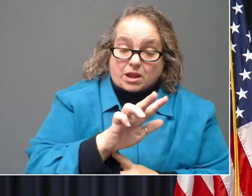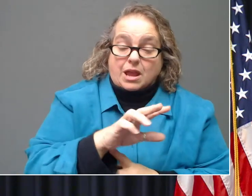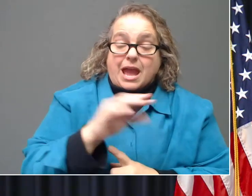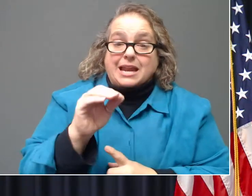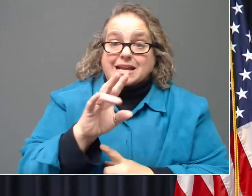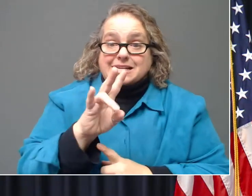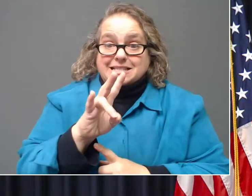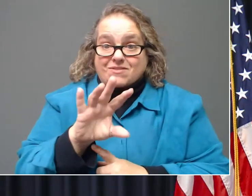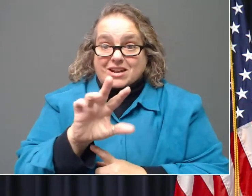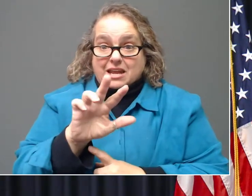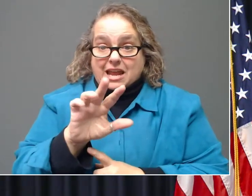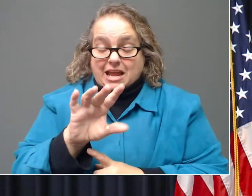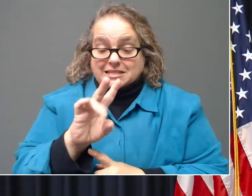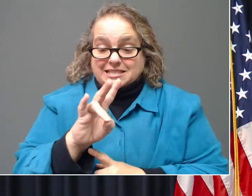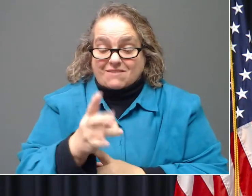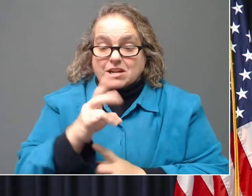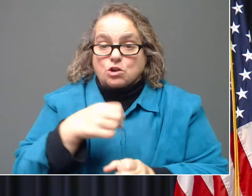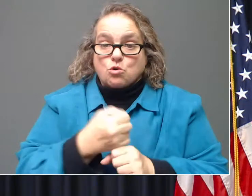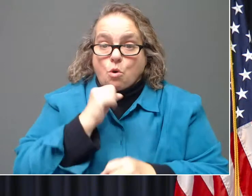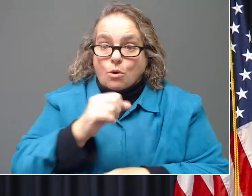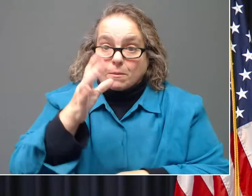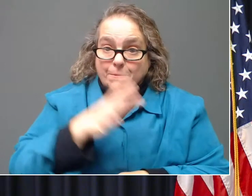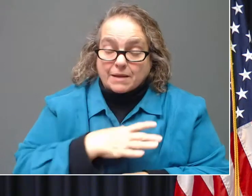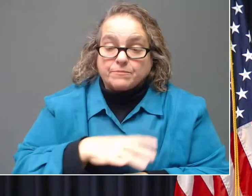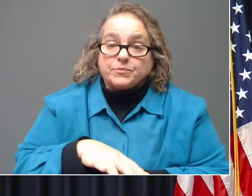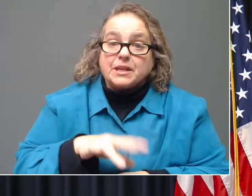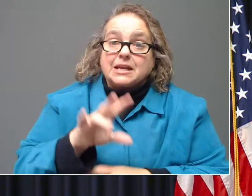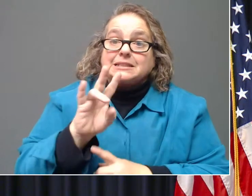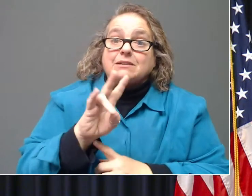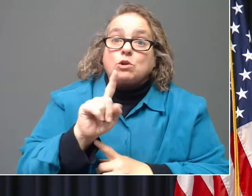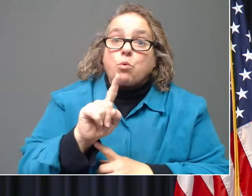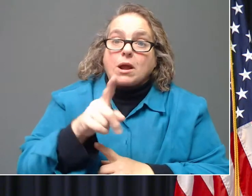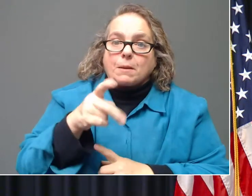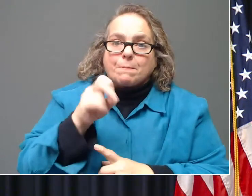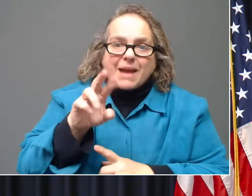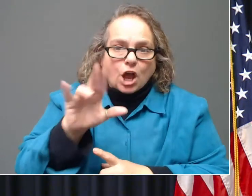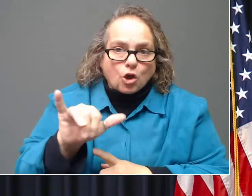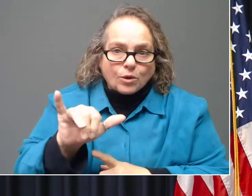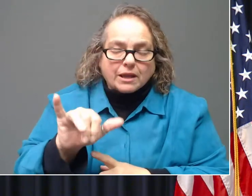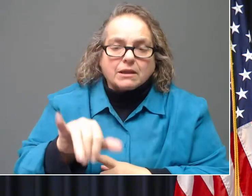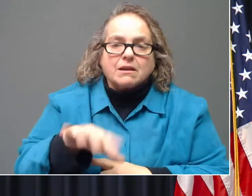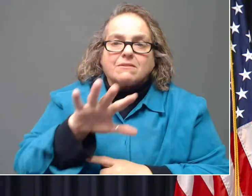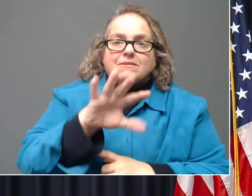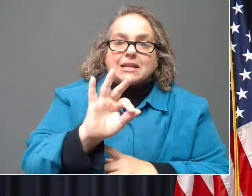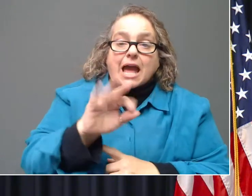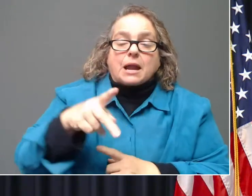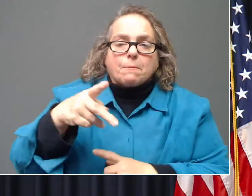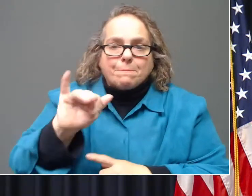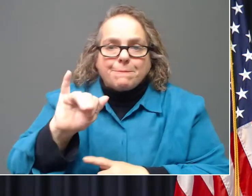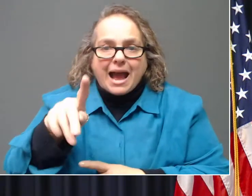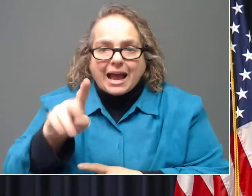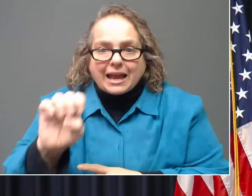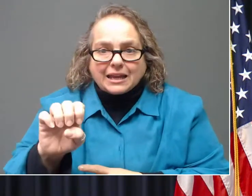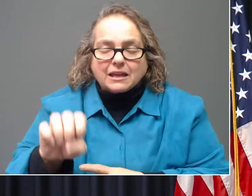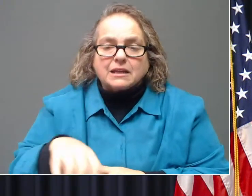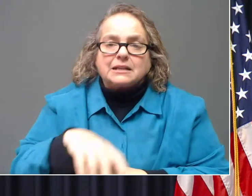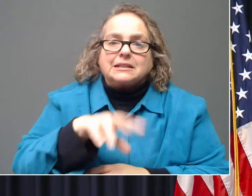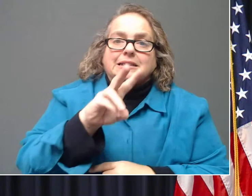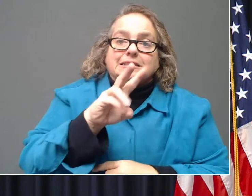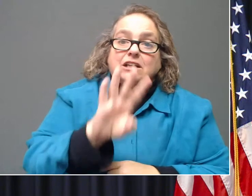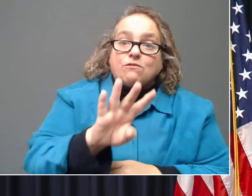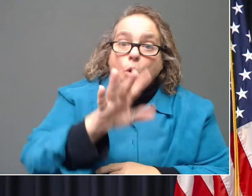87-year-old man, 71-year-old woman in Perry, 59-year-old man in Pike, 64-year-old man in